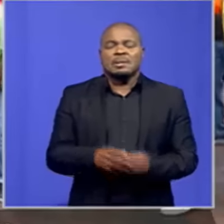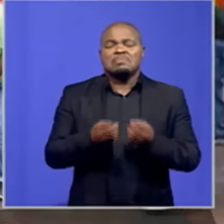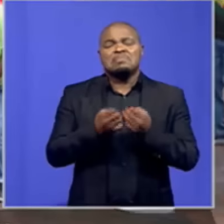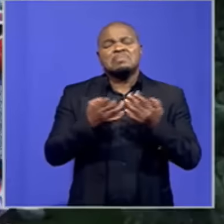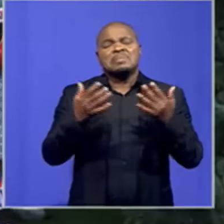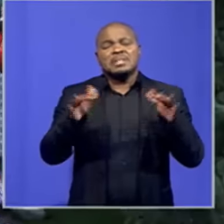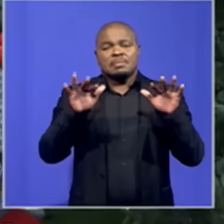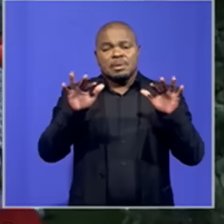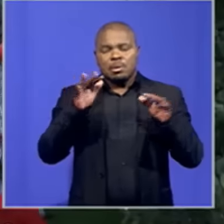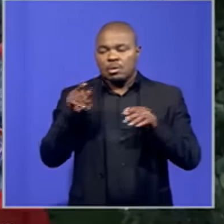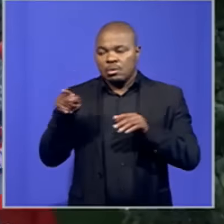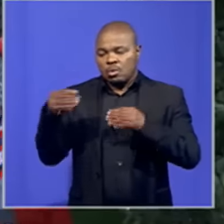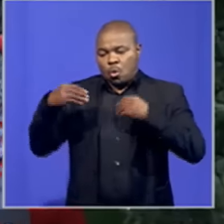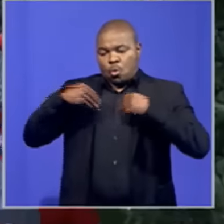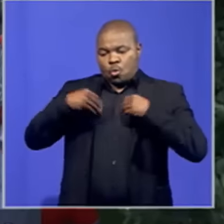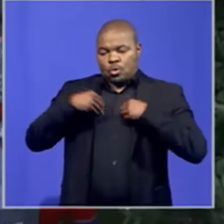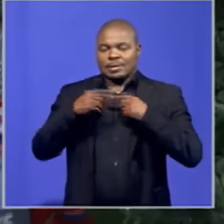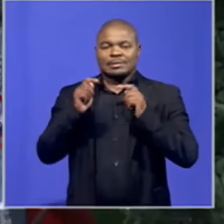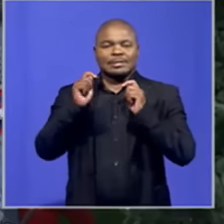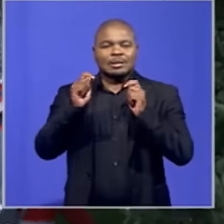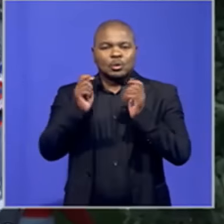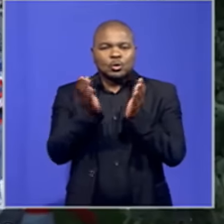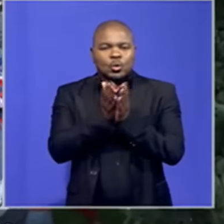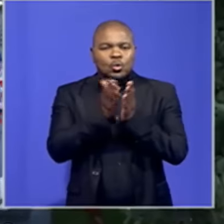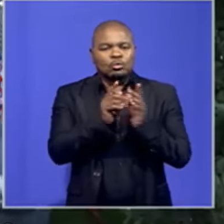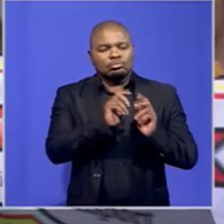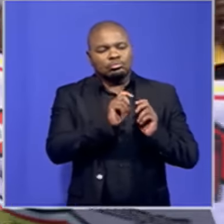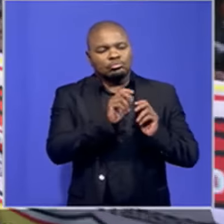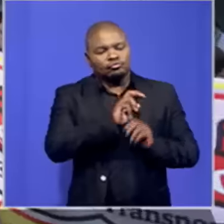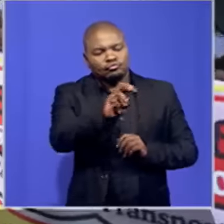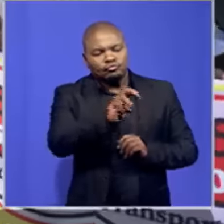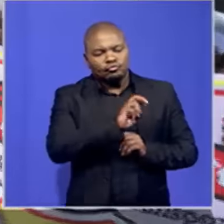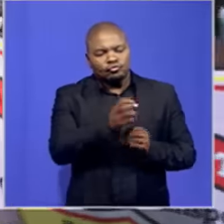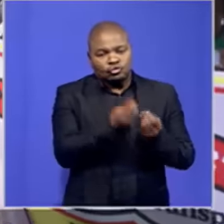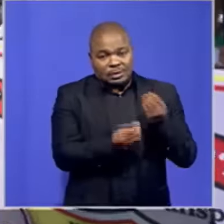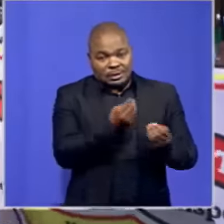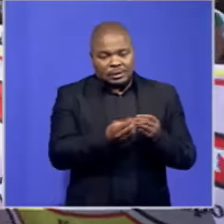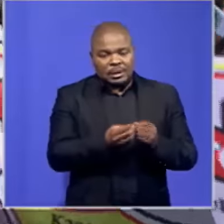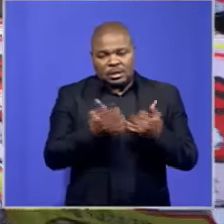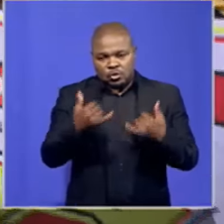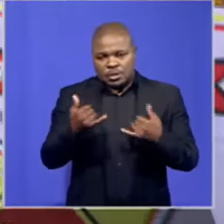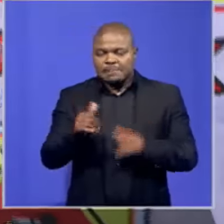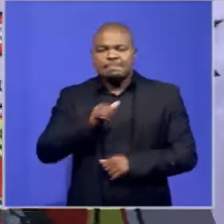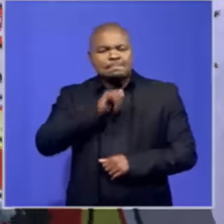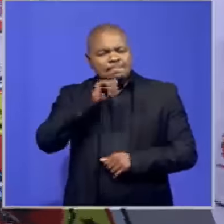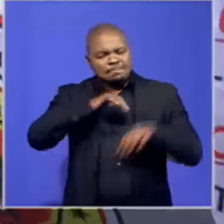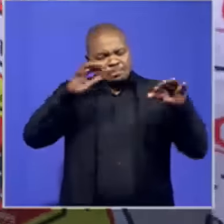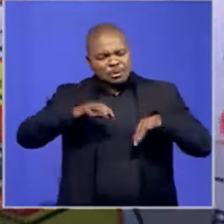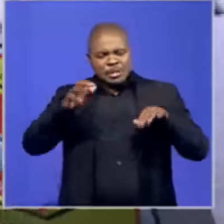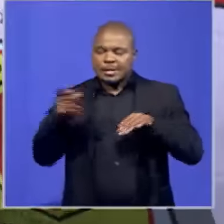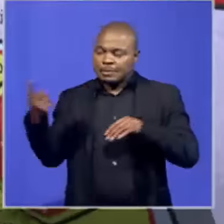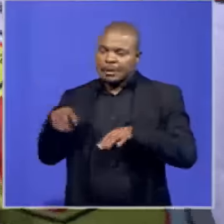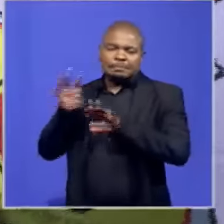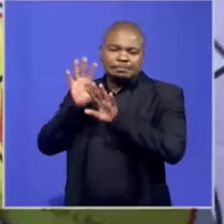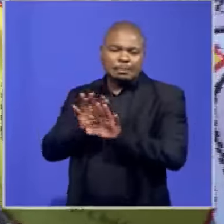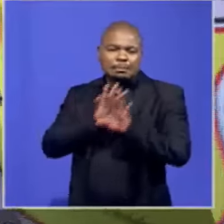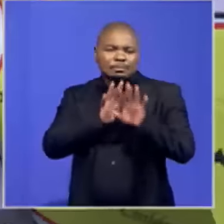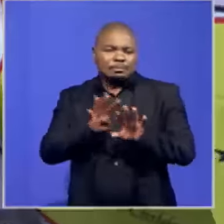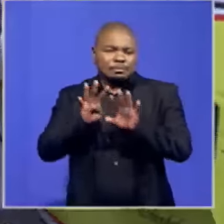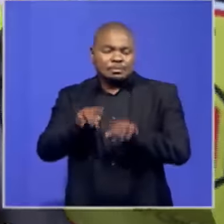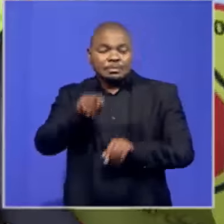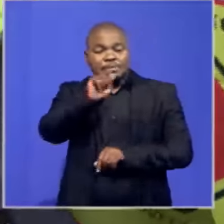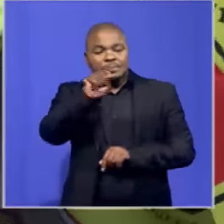Makgolo-kgolo a beng ba dipalangwa tse di rwalang bana ba sekolo ba tlhotse ba galetse pula tse di tlhotseng di tsorotla le go gwantela kwa mafapheng a puso